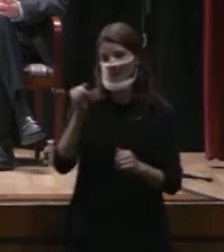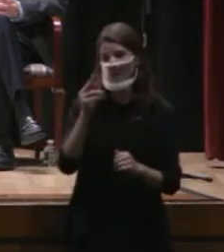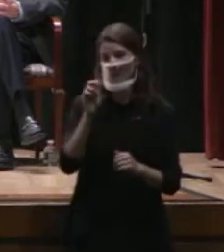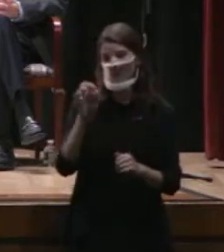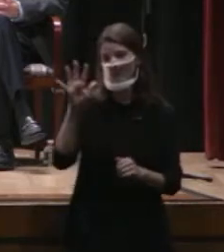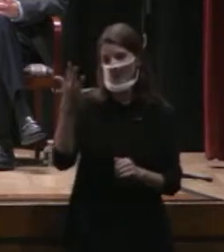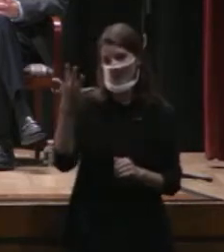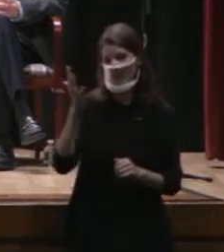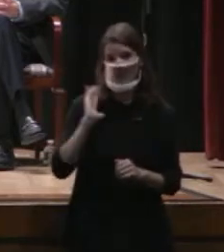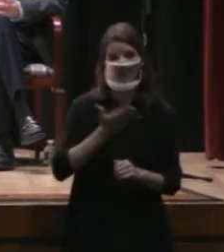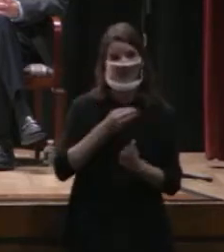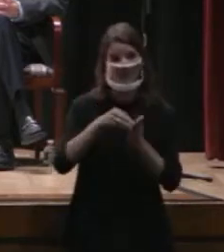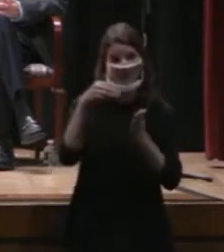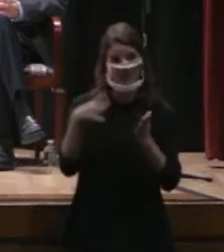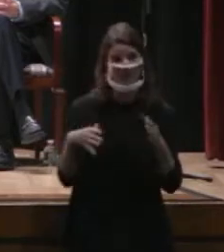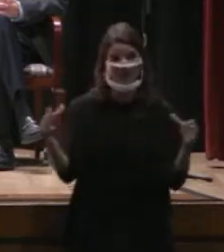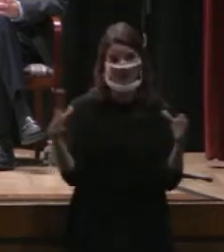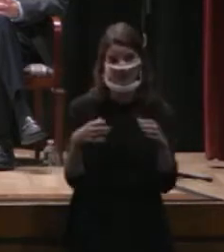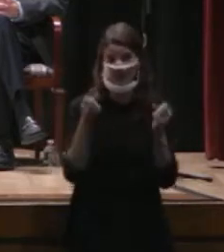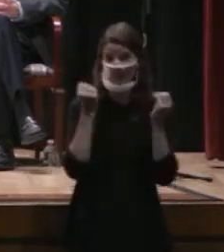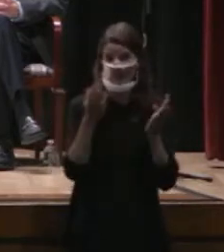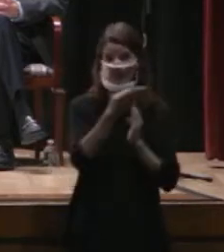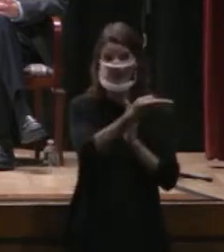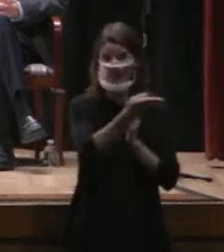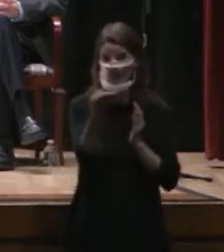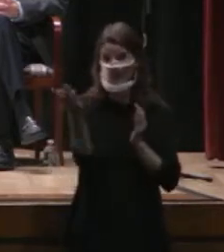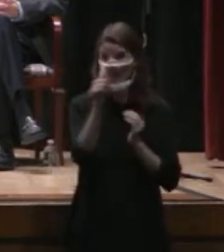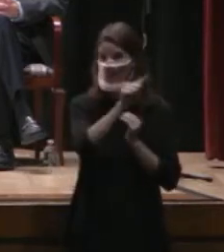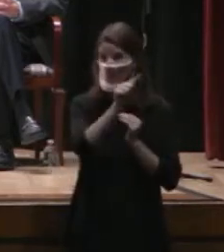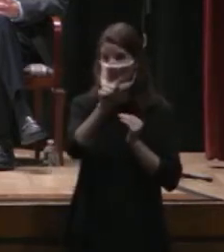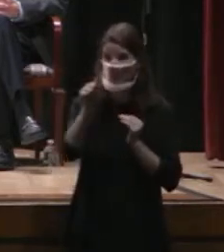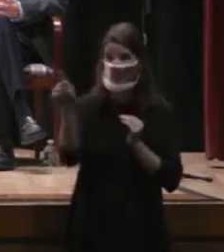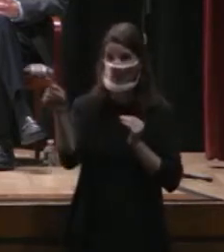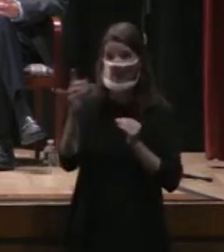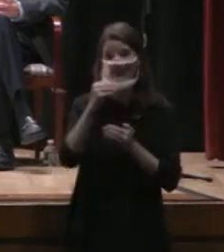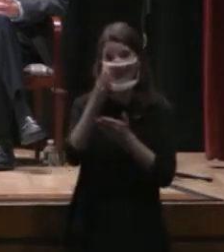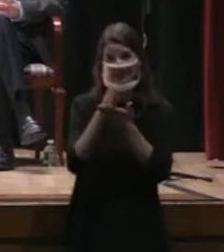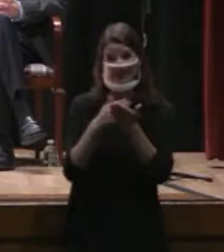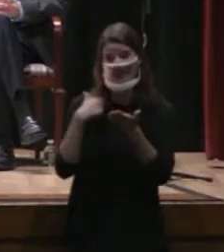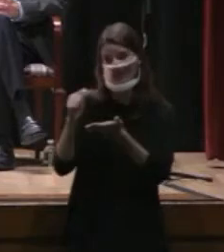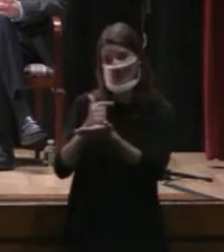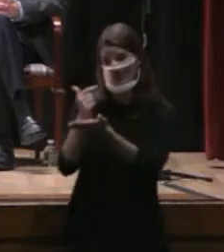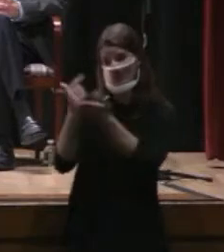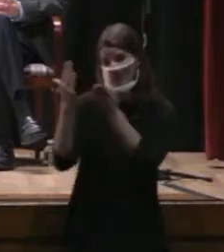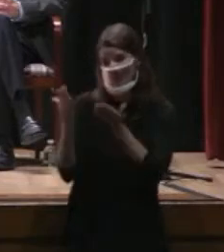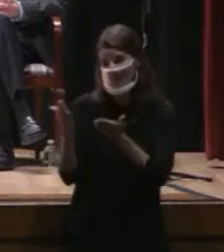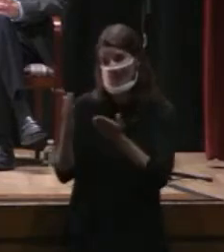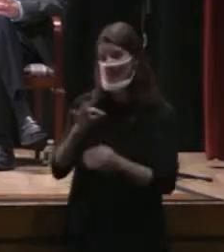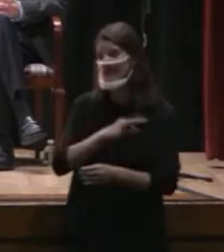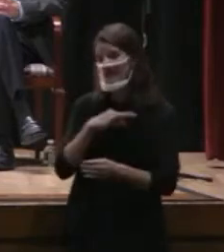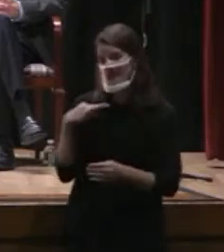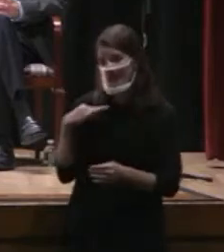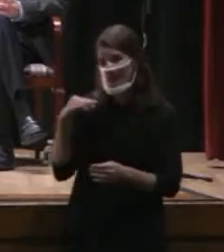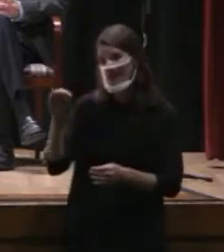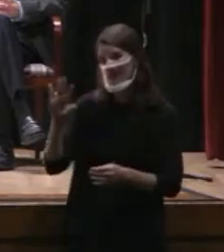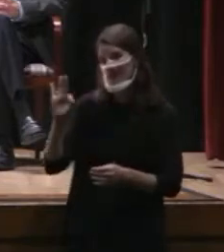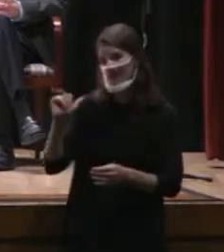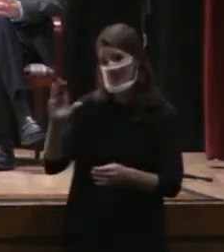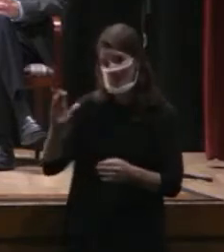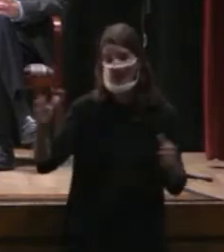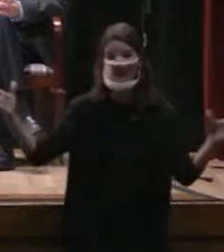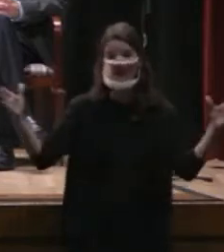5th, our students, many of you, and some of our graduates, along with our staff and our